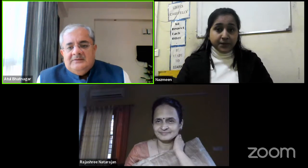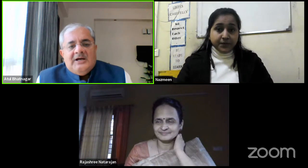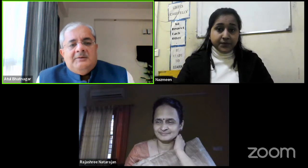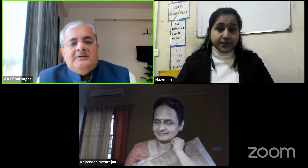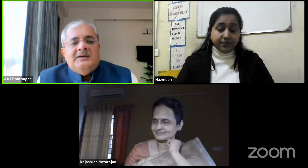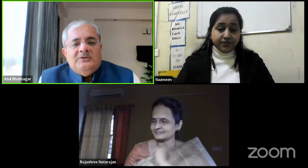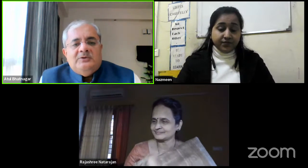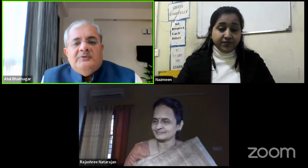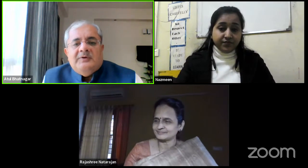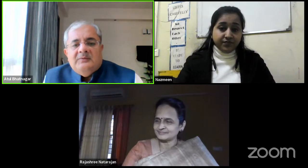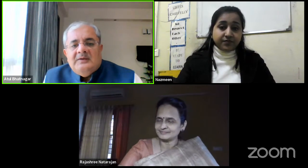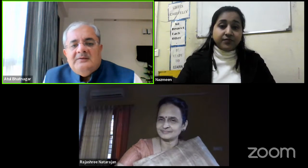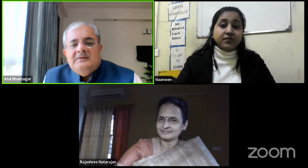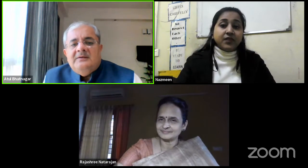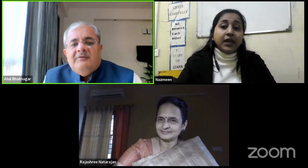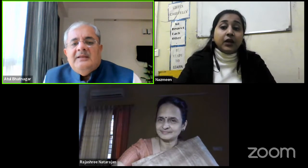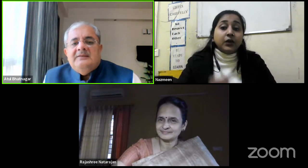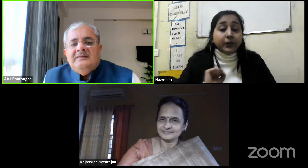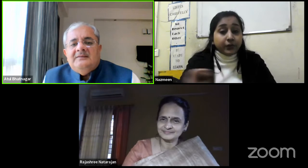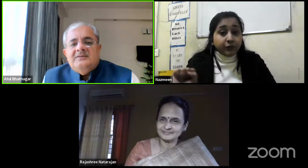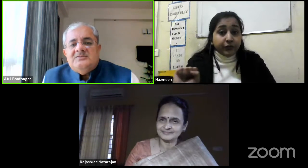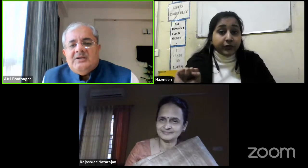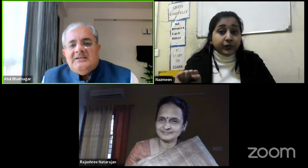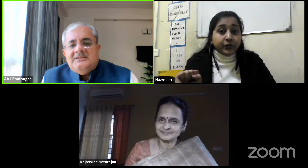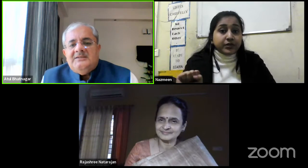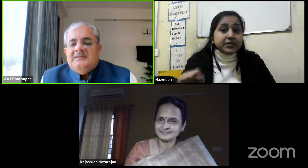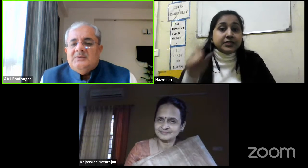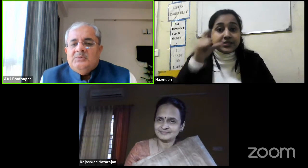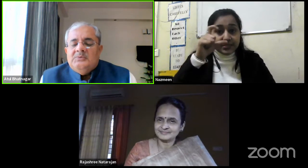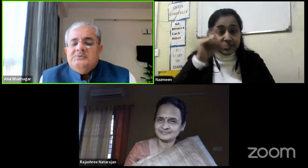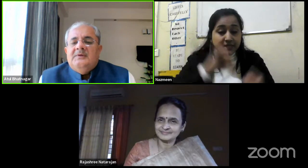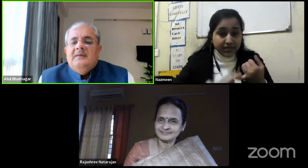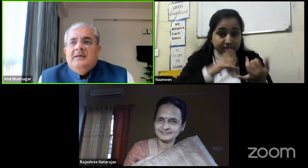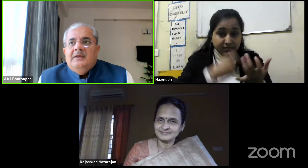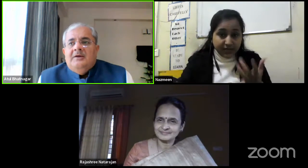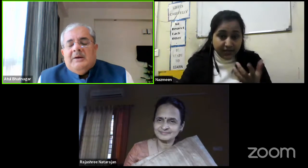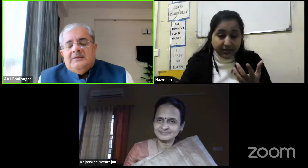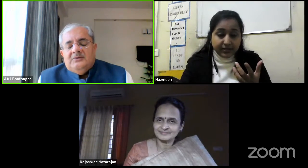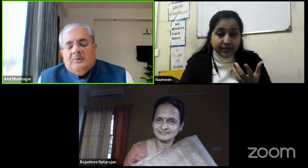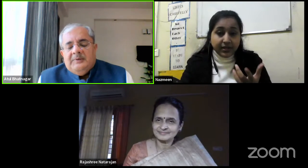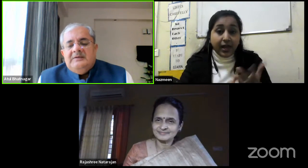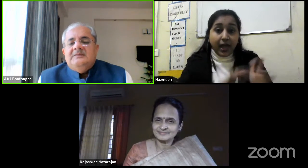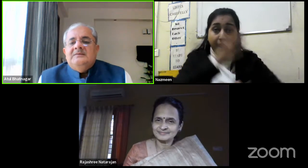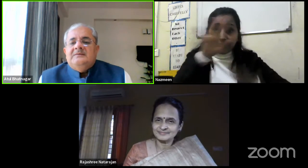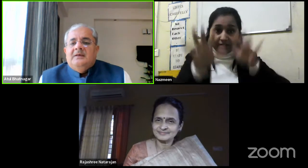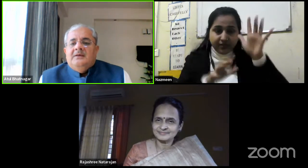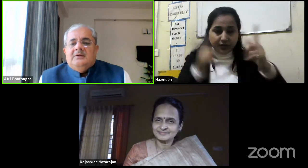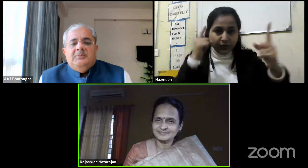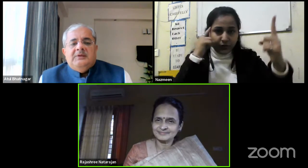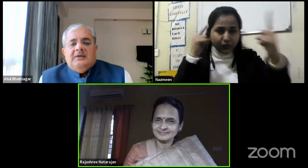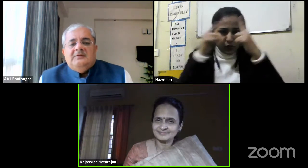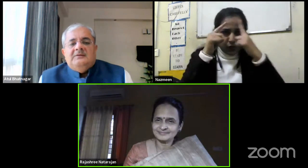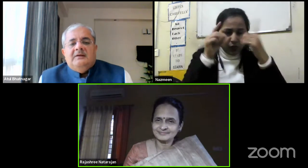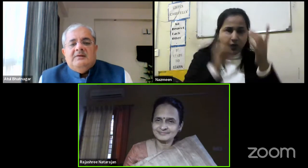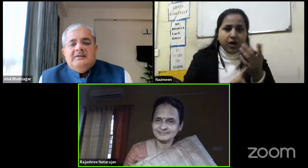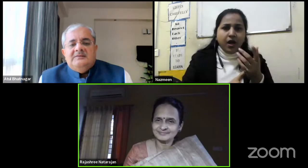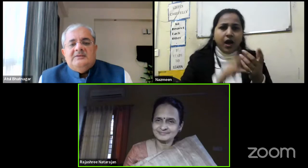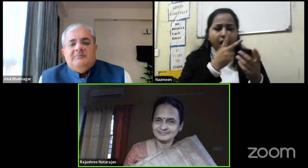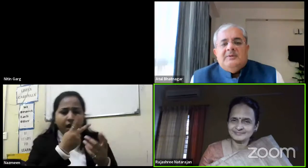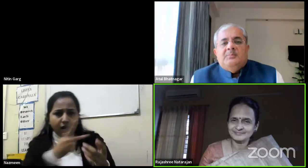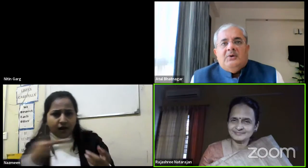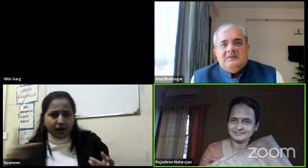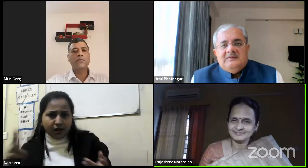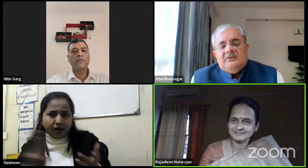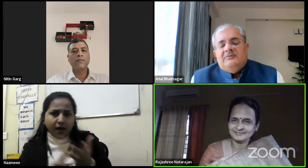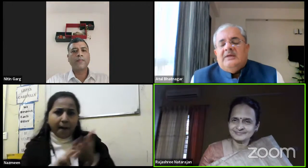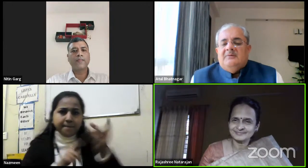overarching charter of the foundation, defining CSR strategies and goals, managing operations, communication, and